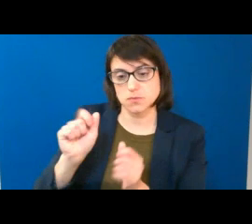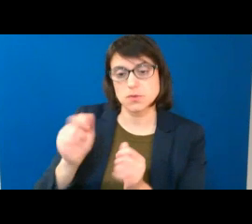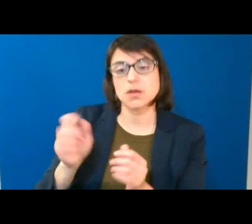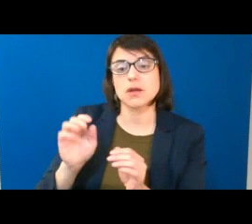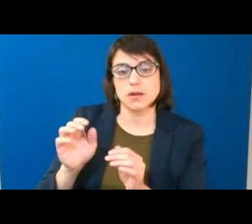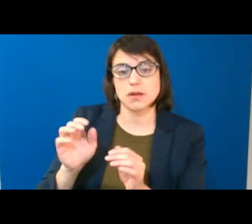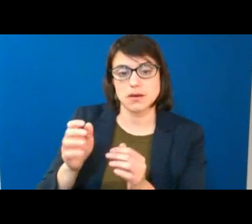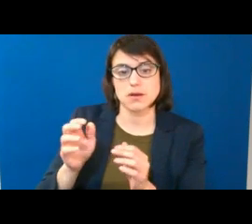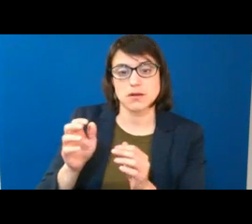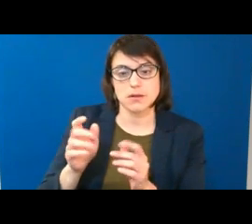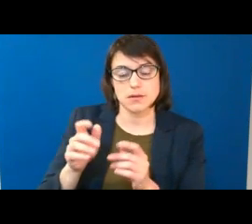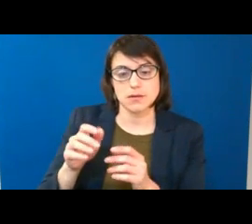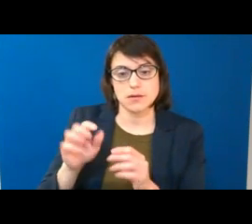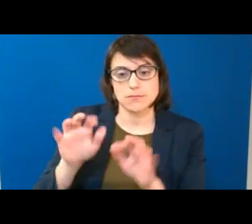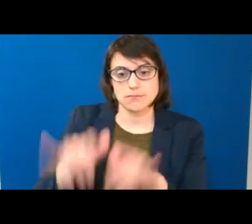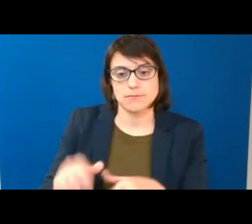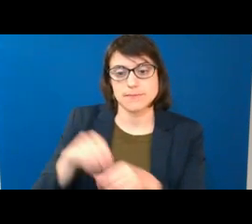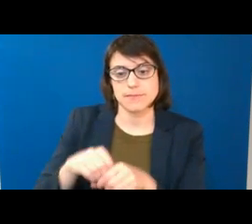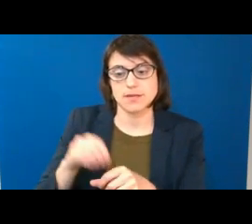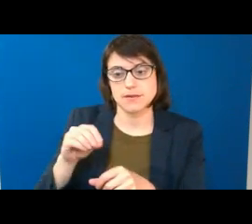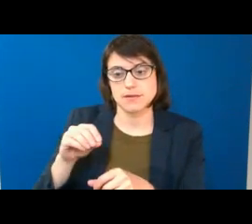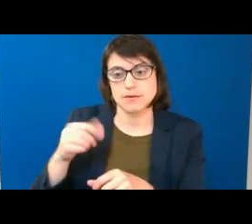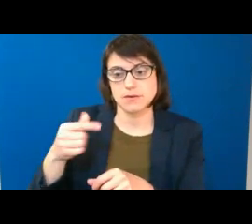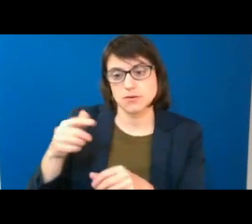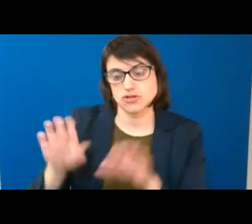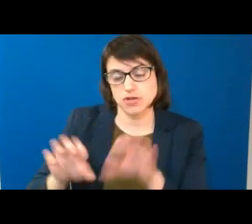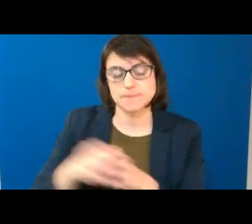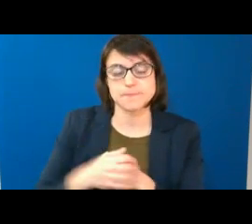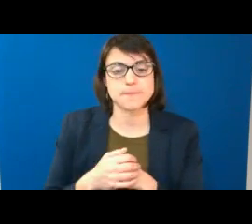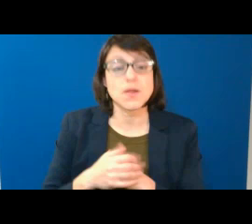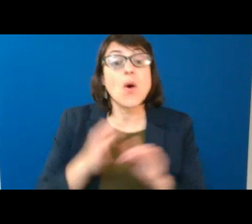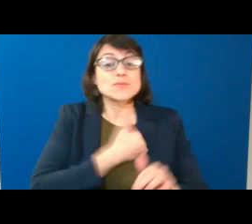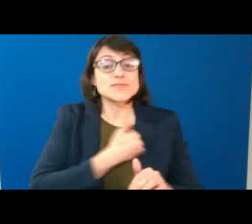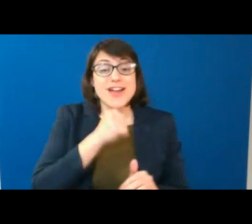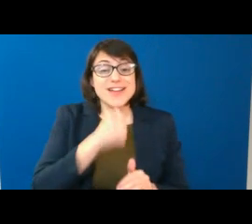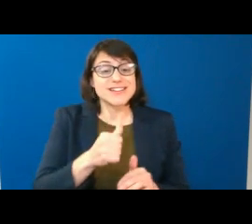info. But you can find me.